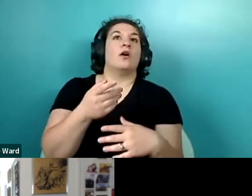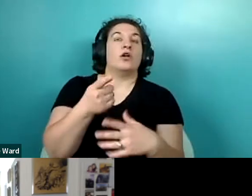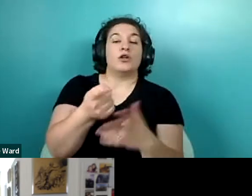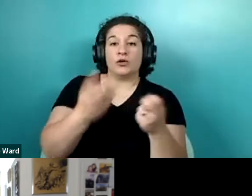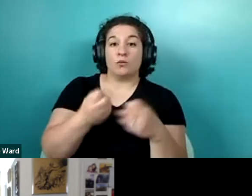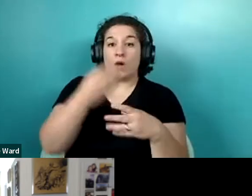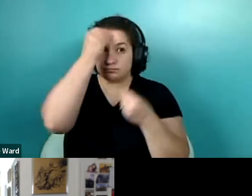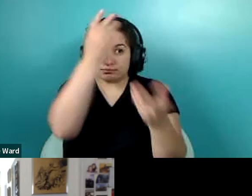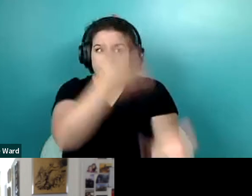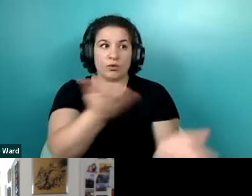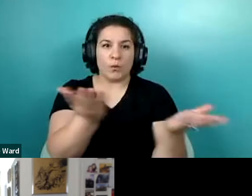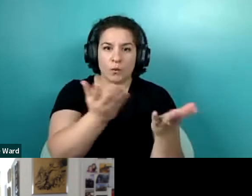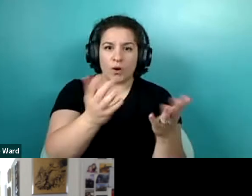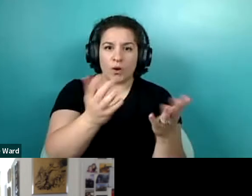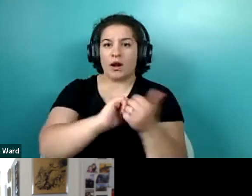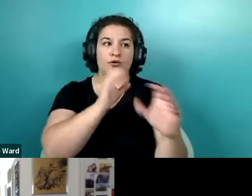do you communicate with them?